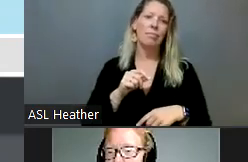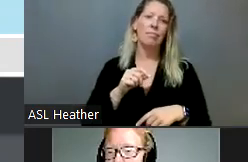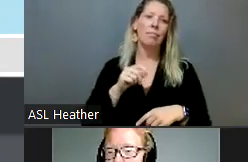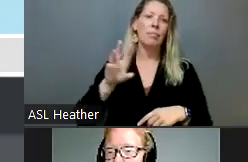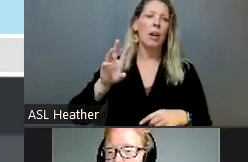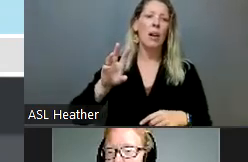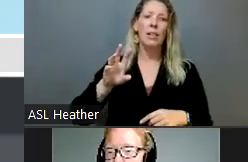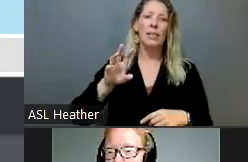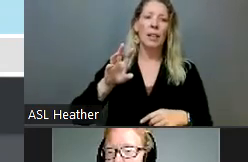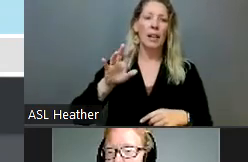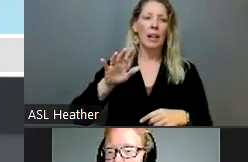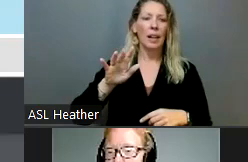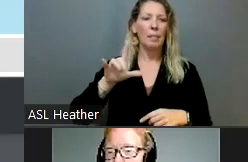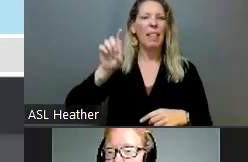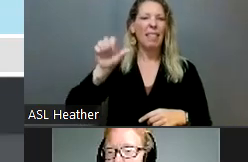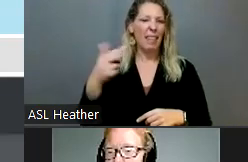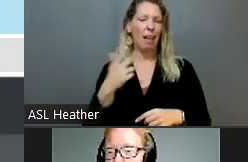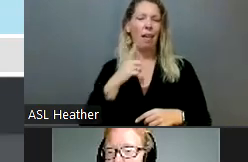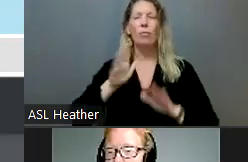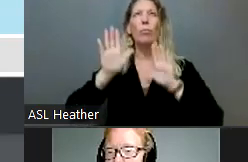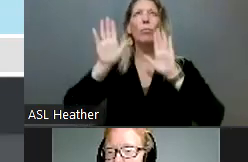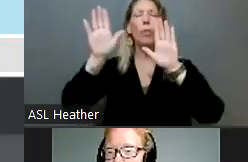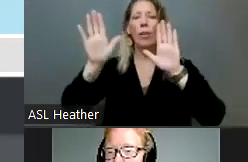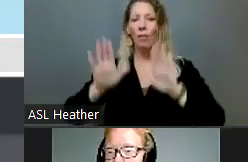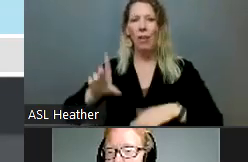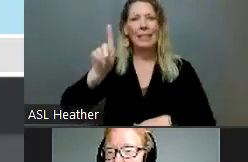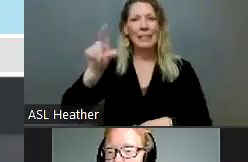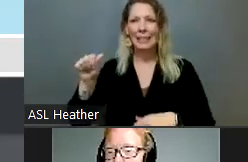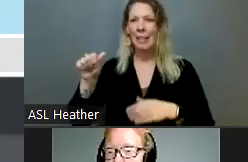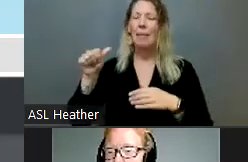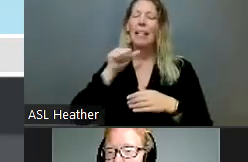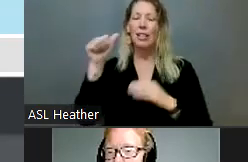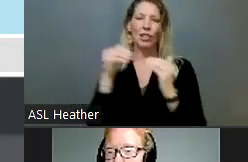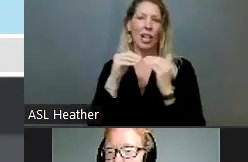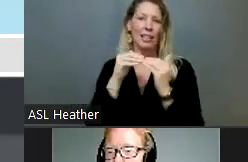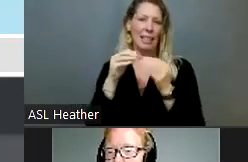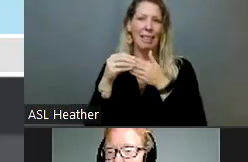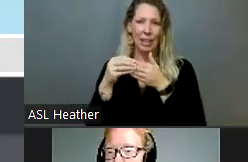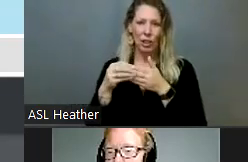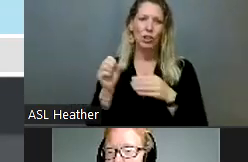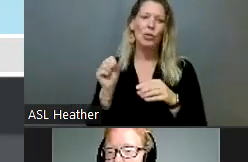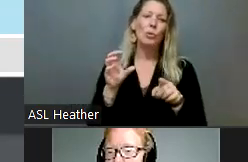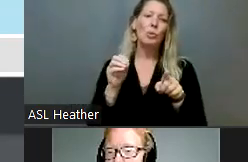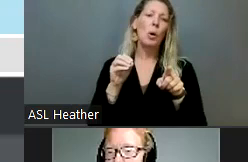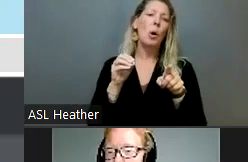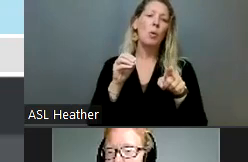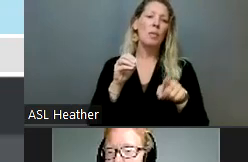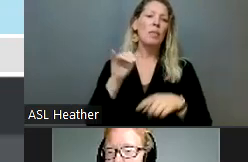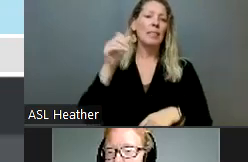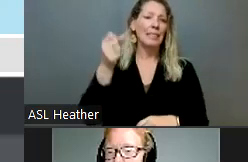justice leader. And this is recommendations for advancing disability justice in Oregon and Southwest